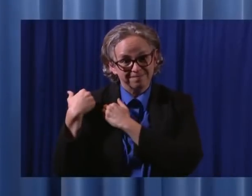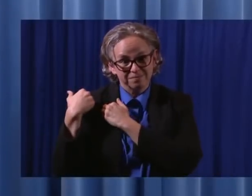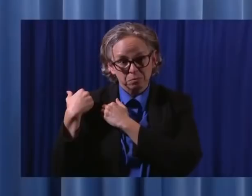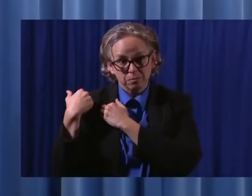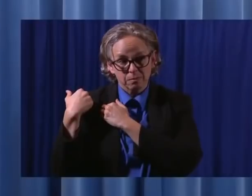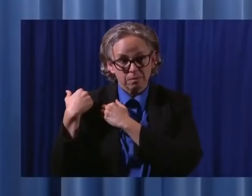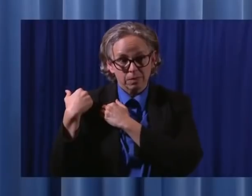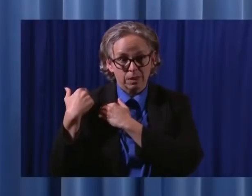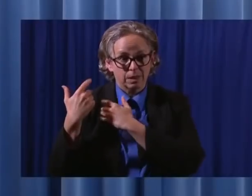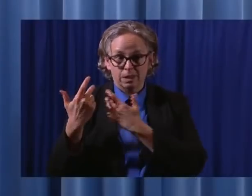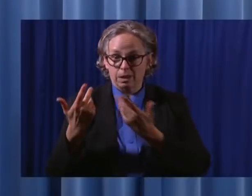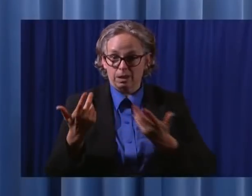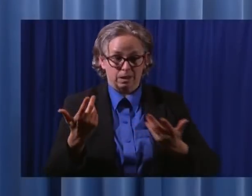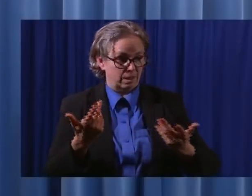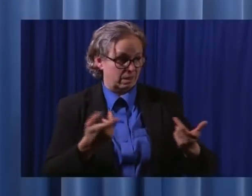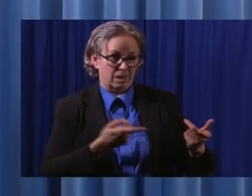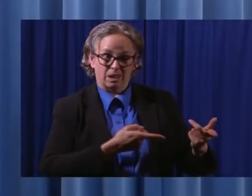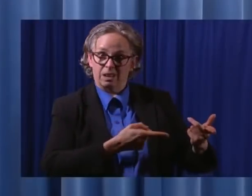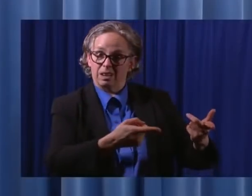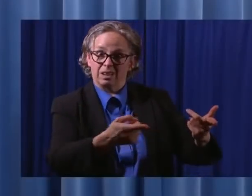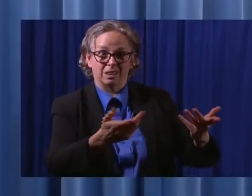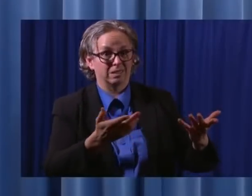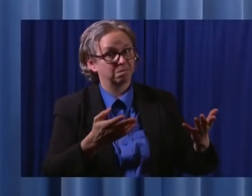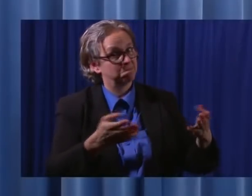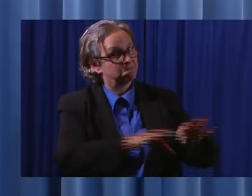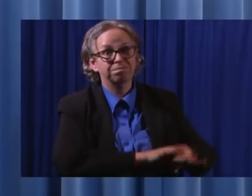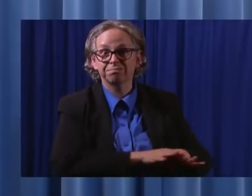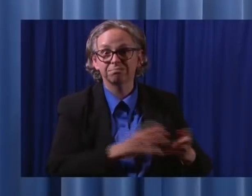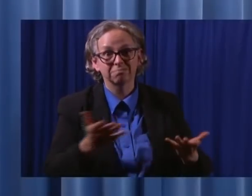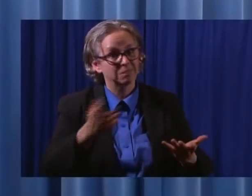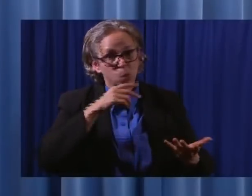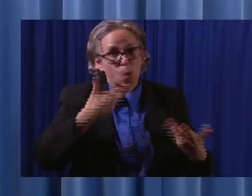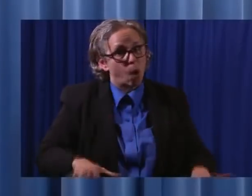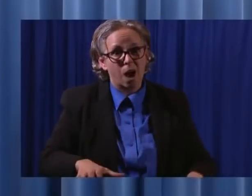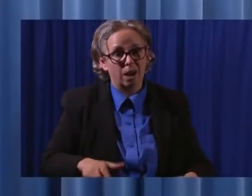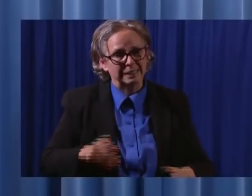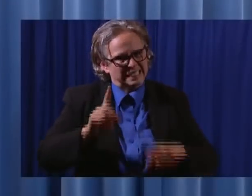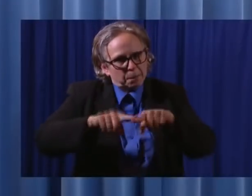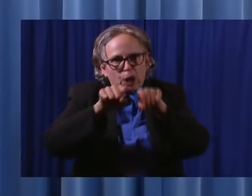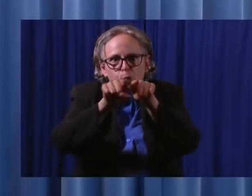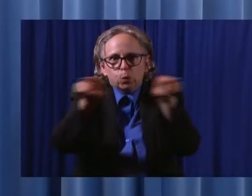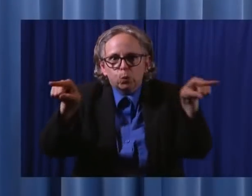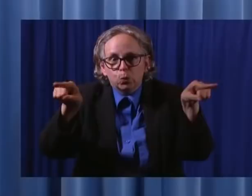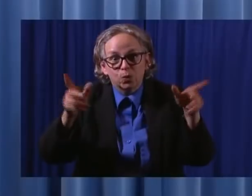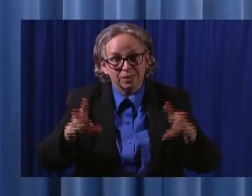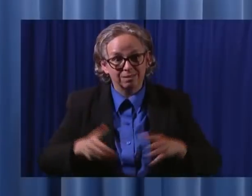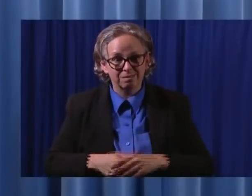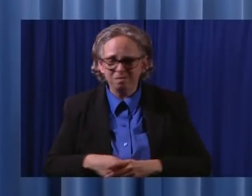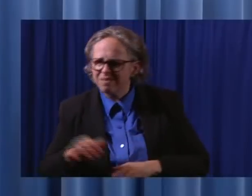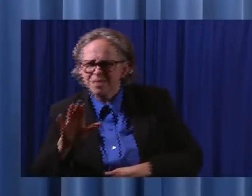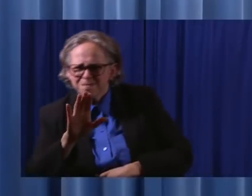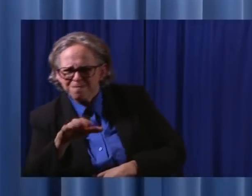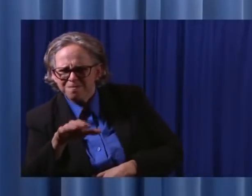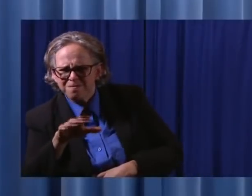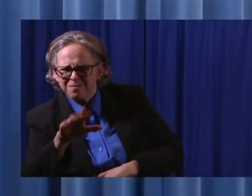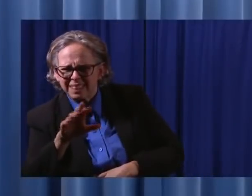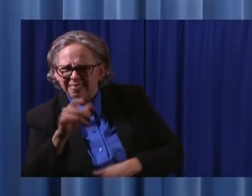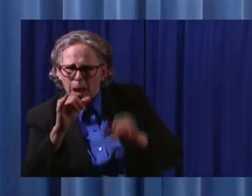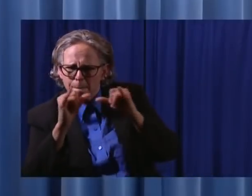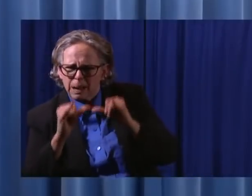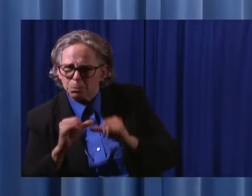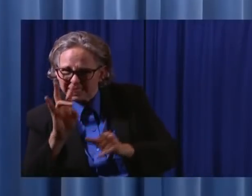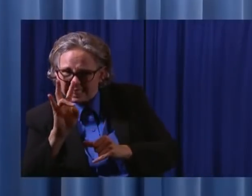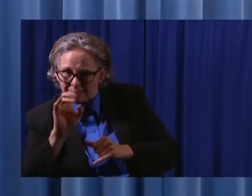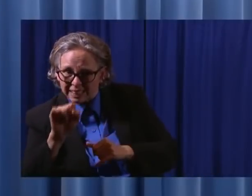this is what we need to do. We need to focus. Will you make those metrics publicly available to show how